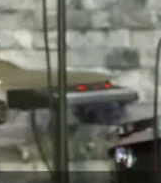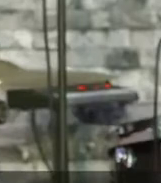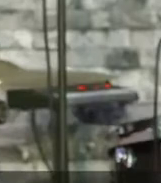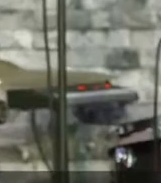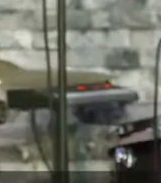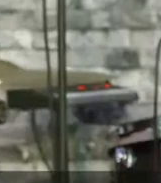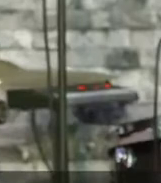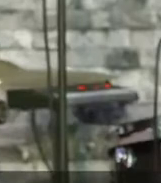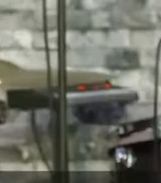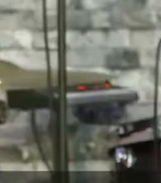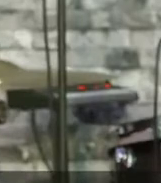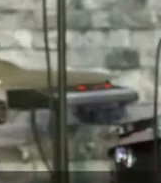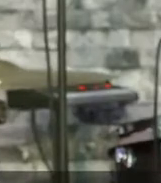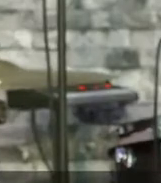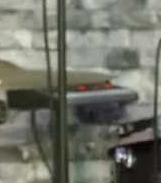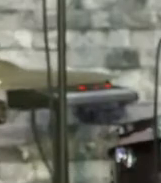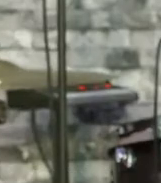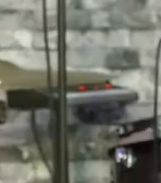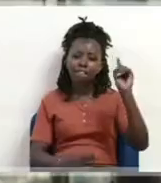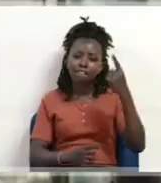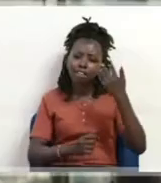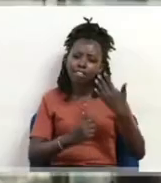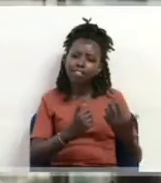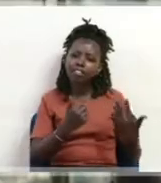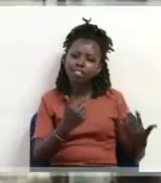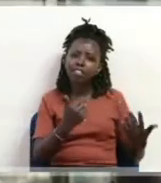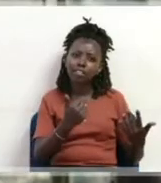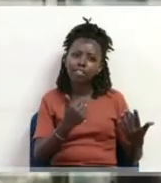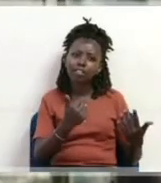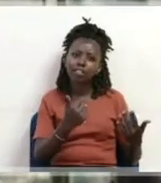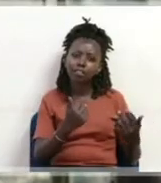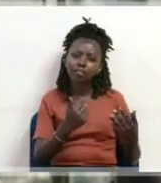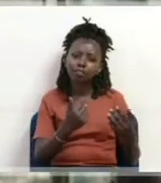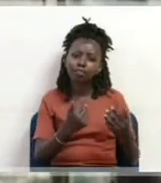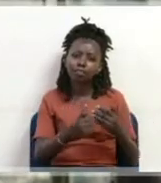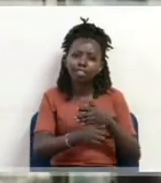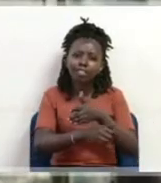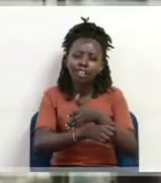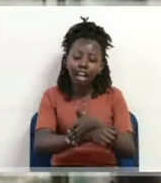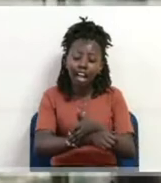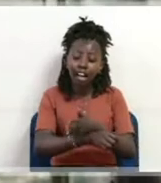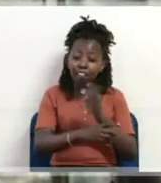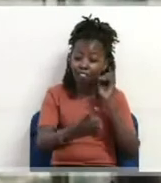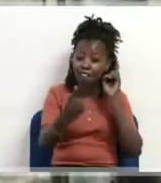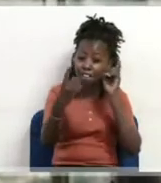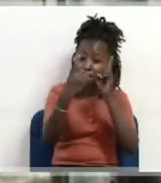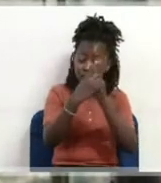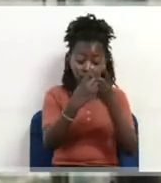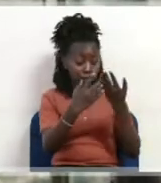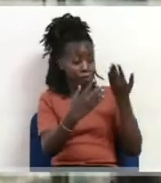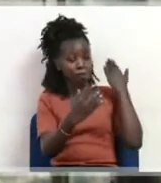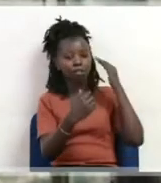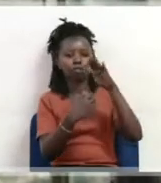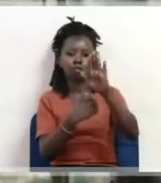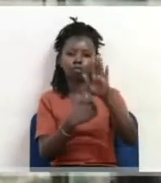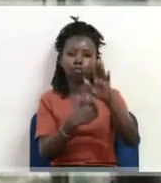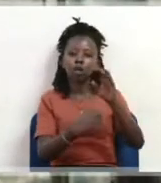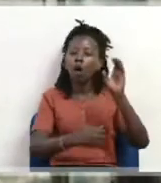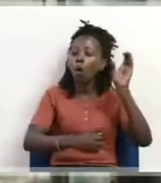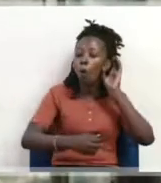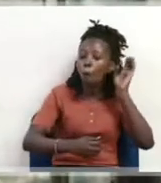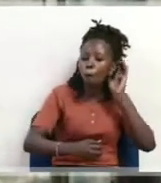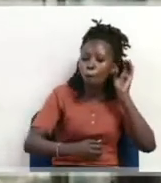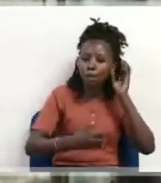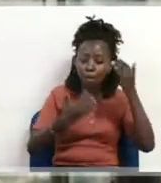The first thing, my brother, my sister, after dealing honestly with your past, obey the present,